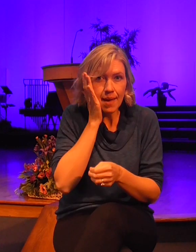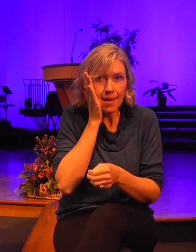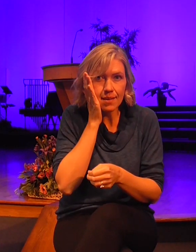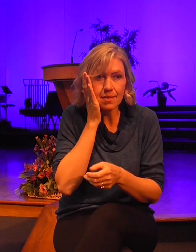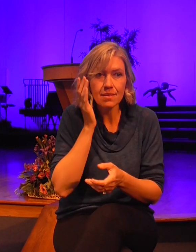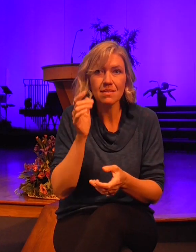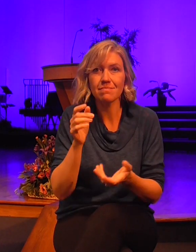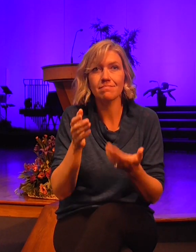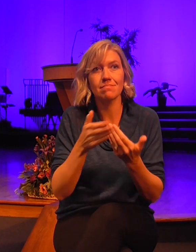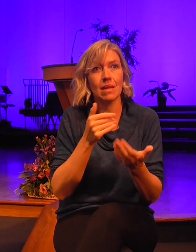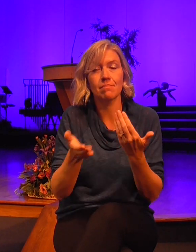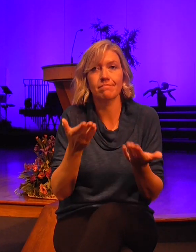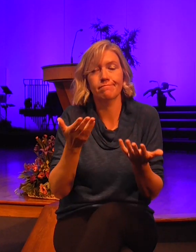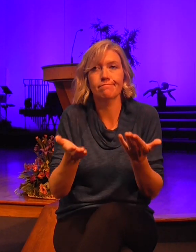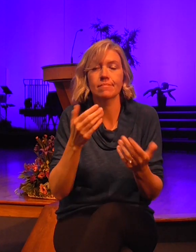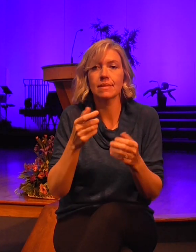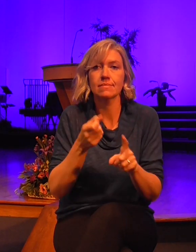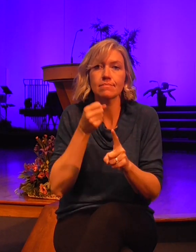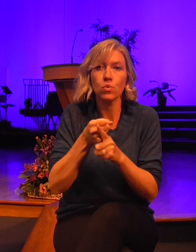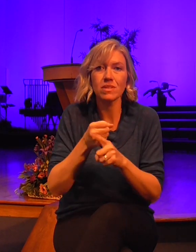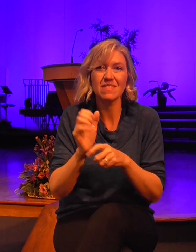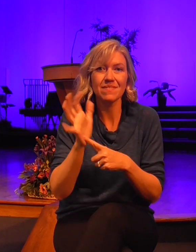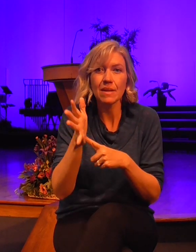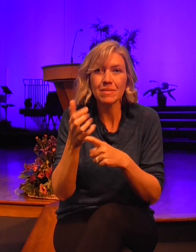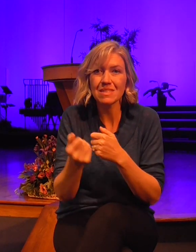worry about anything that I might be forgetting.